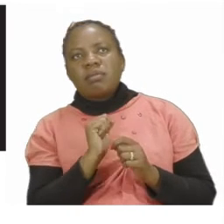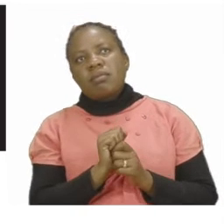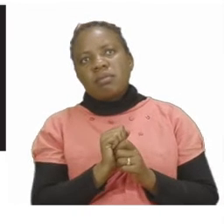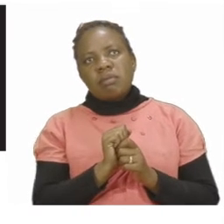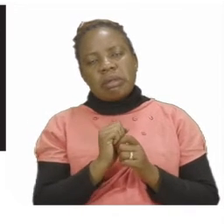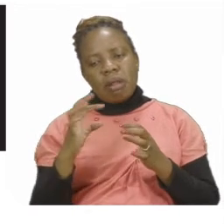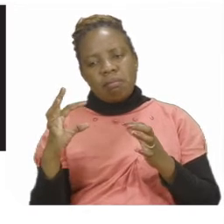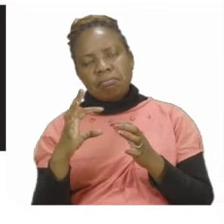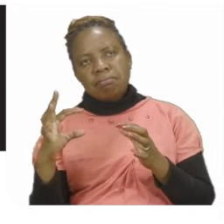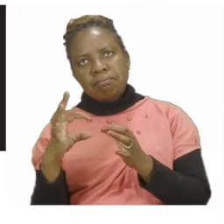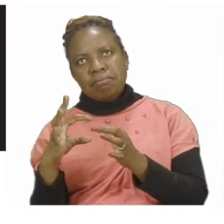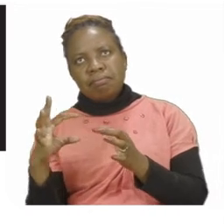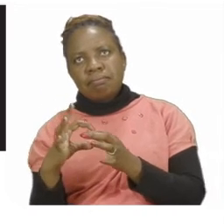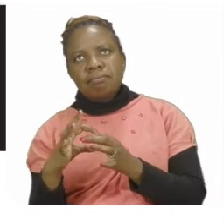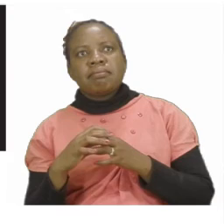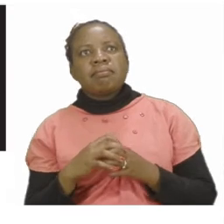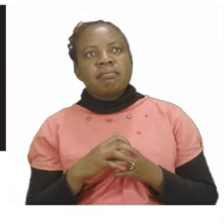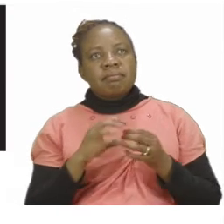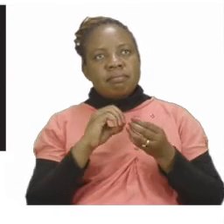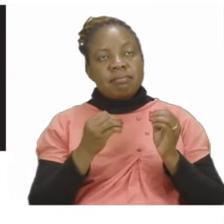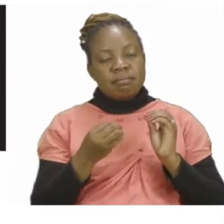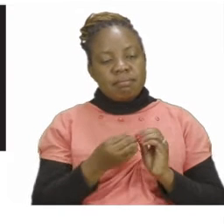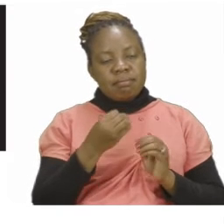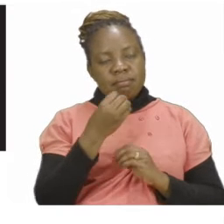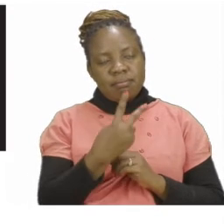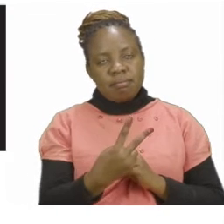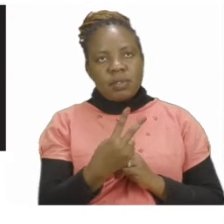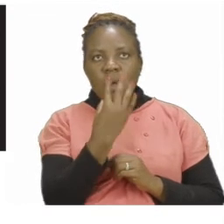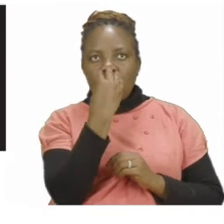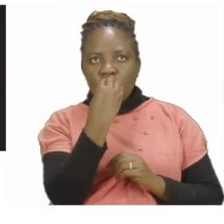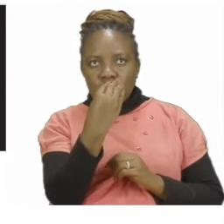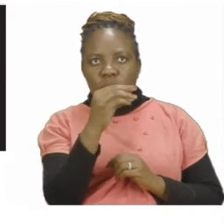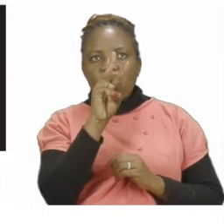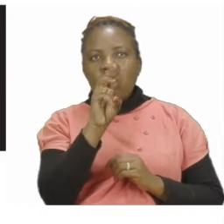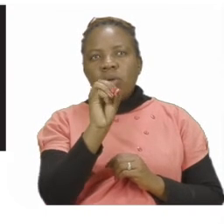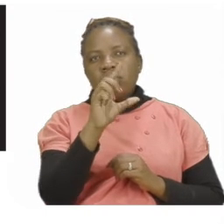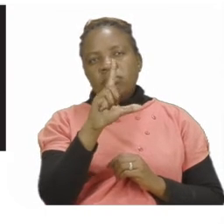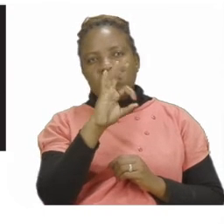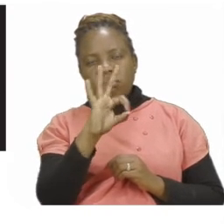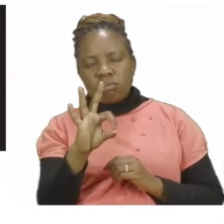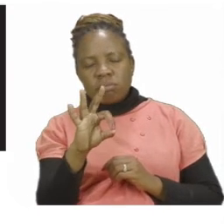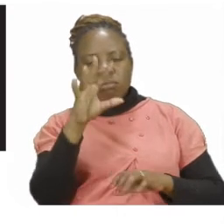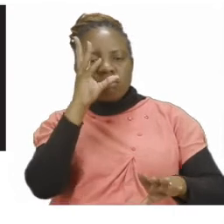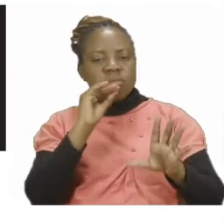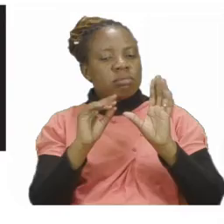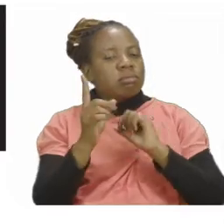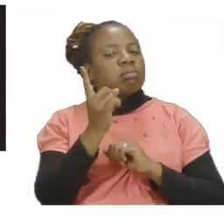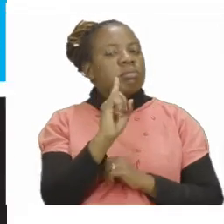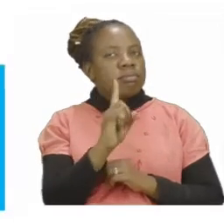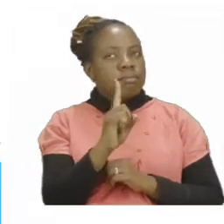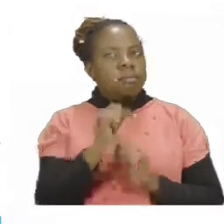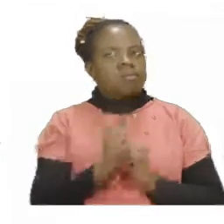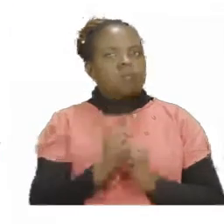lesson did the wolf learn? Now, let's quickly read the story one